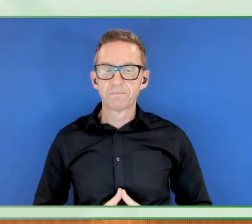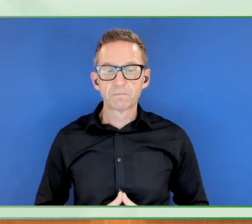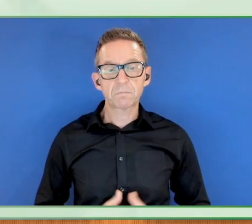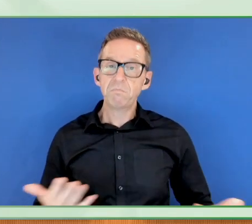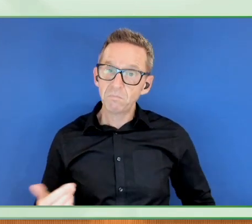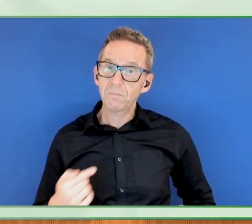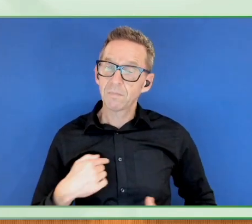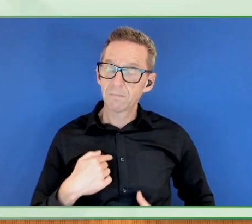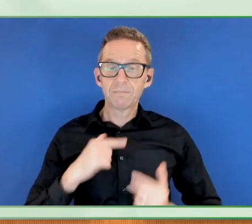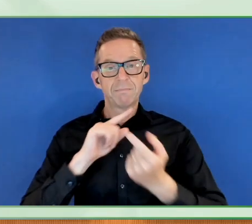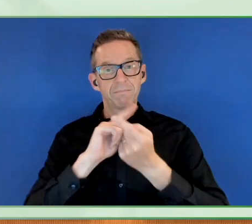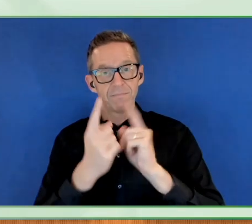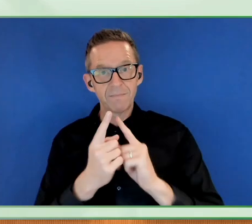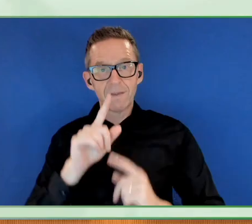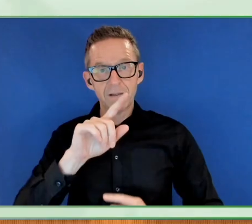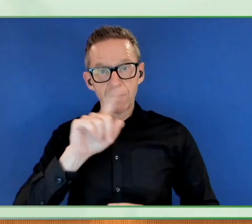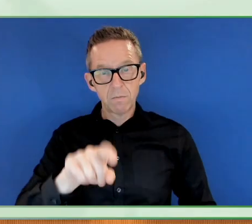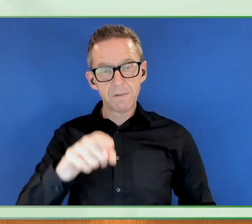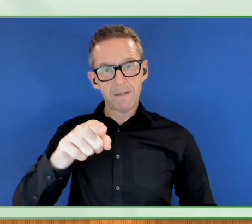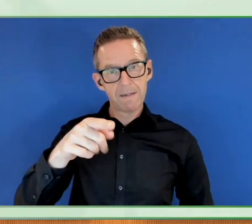way of including any of that in WCAG